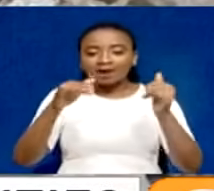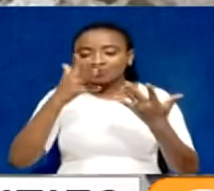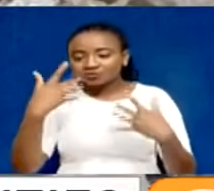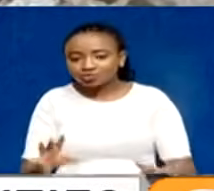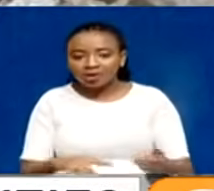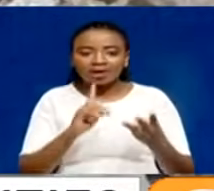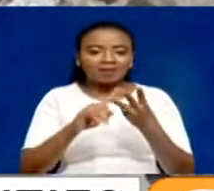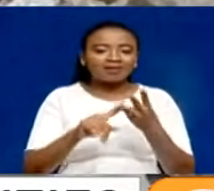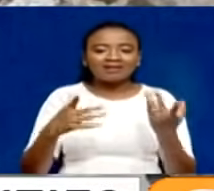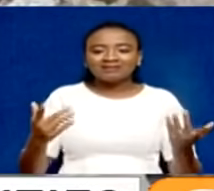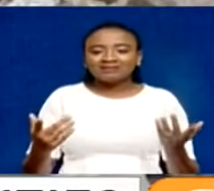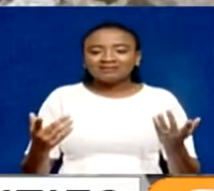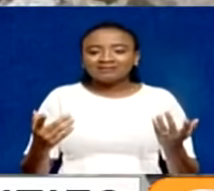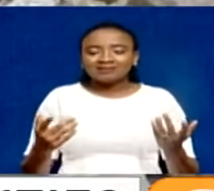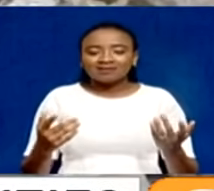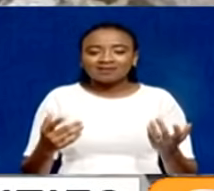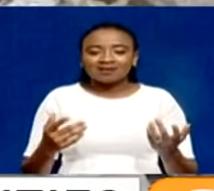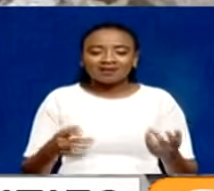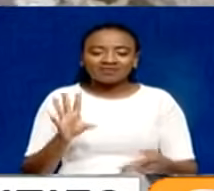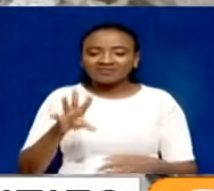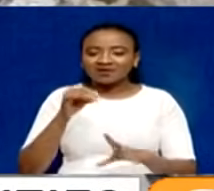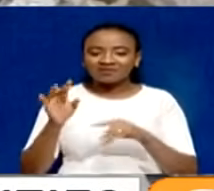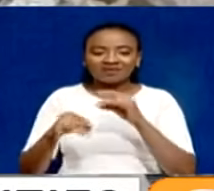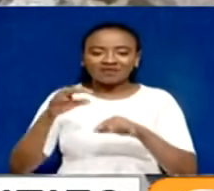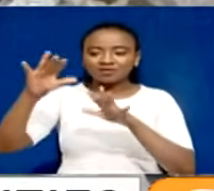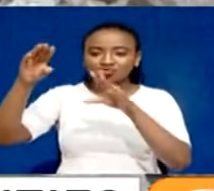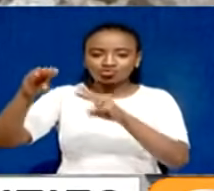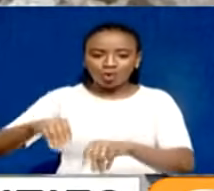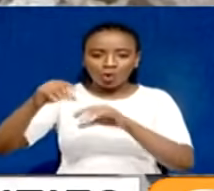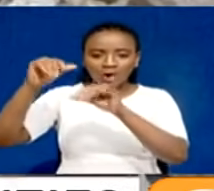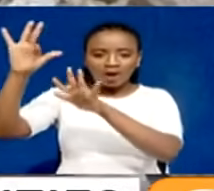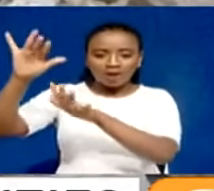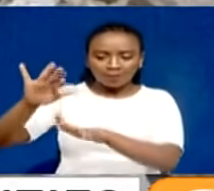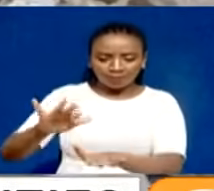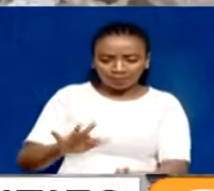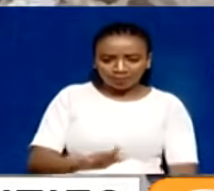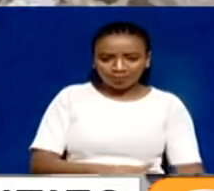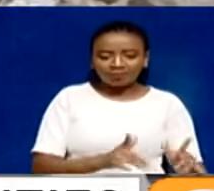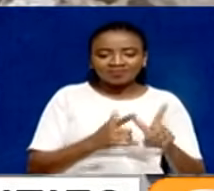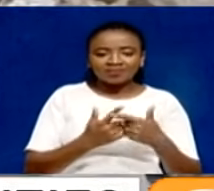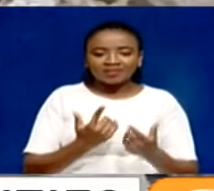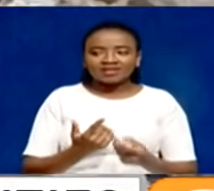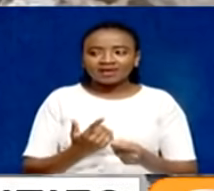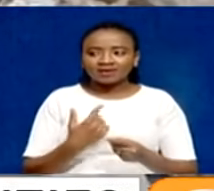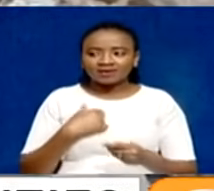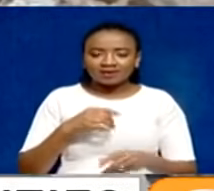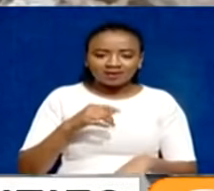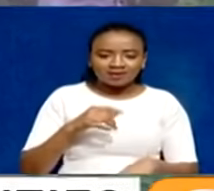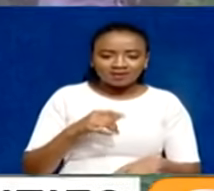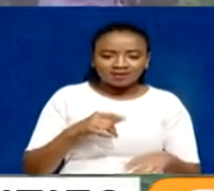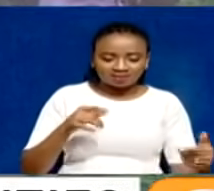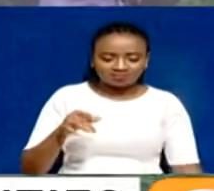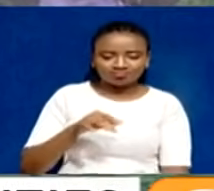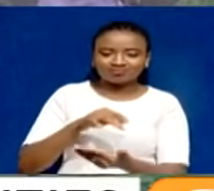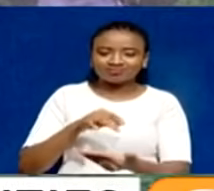kumfukua, amelaliwa na mkuyu, ulianguka, bahati alipopitishwa hapa, kaenda kiangizo chini ya